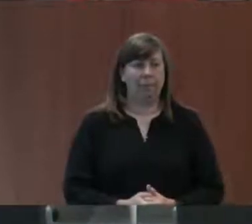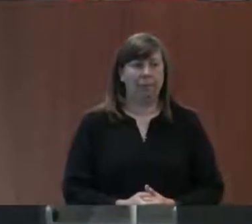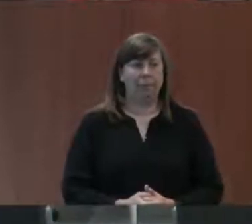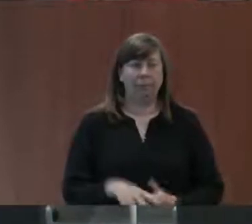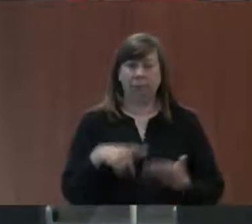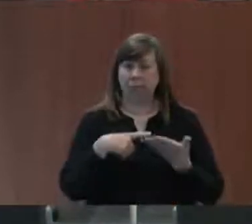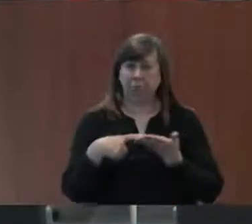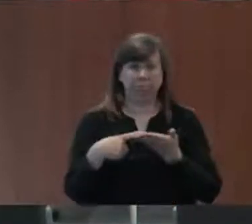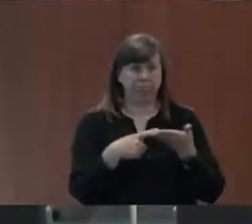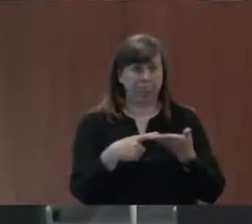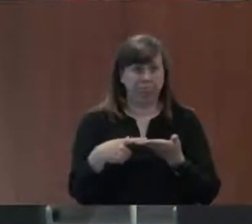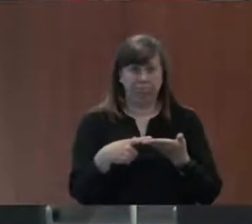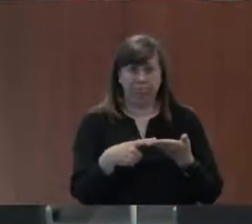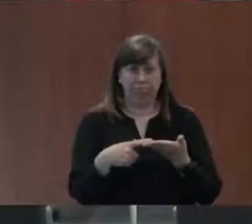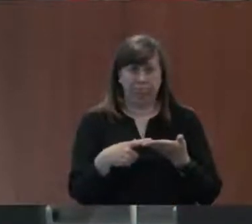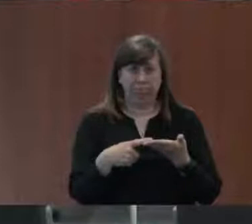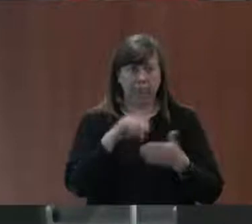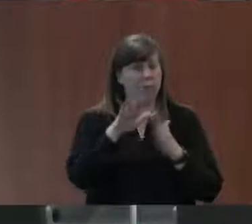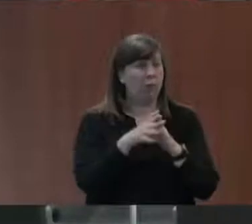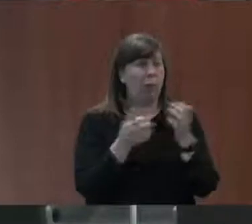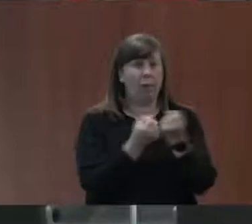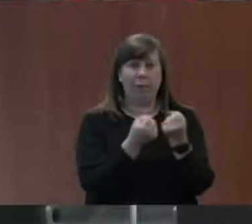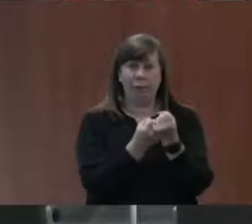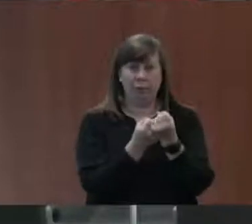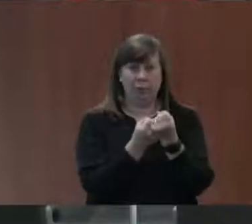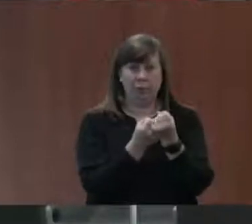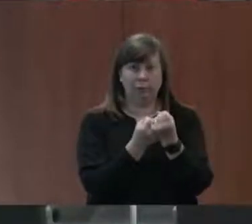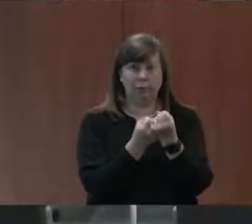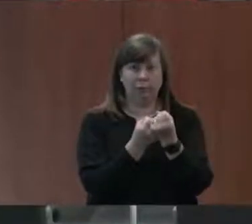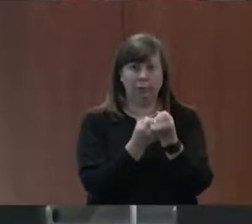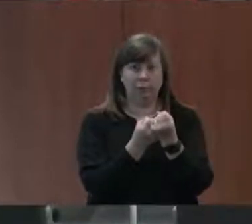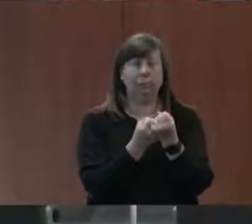Any discussion? All in favor?